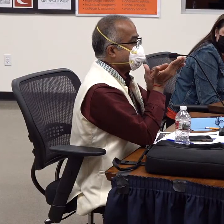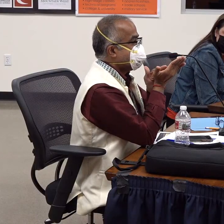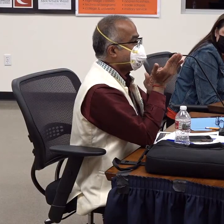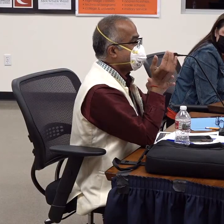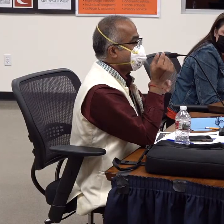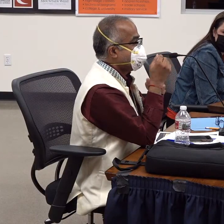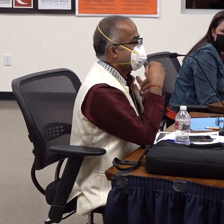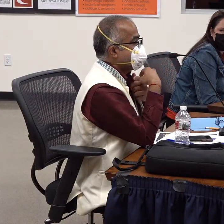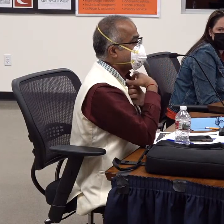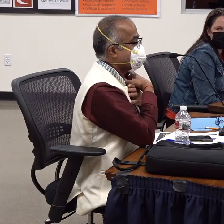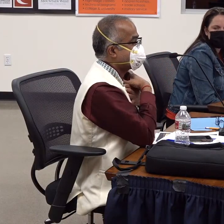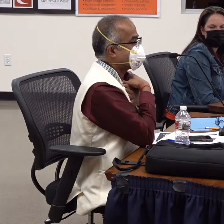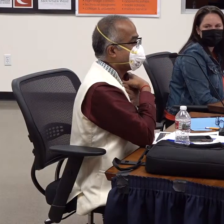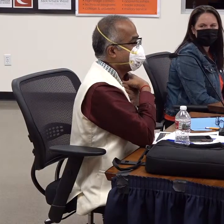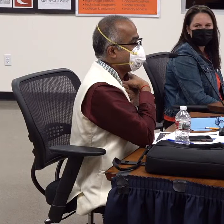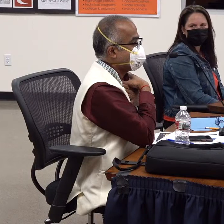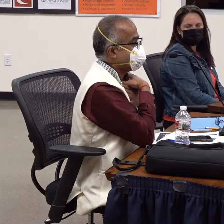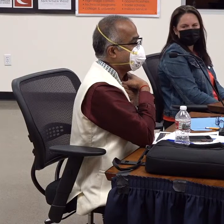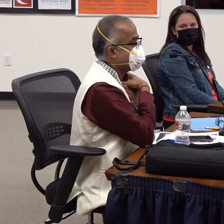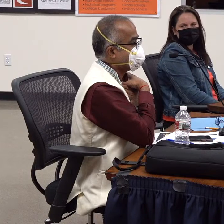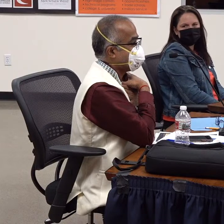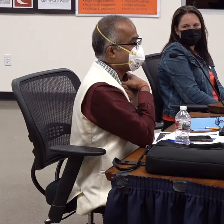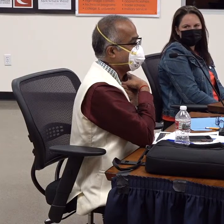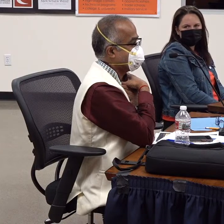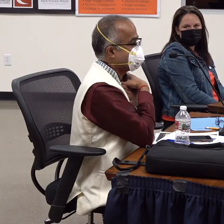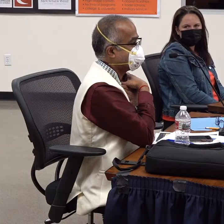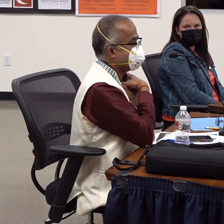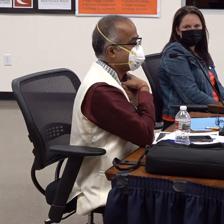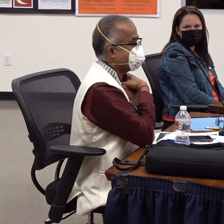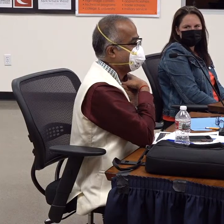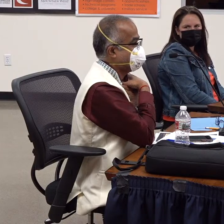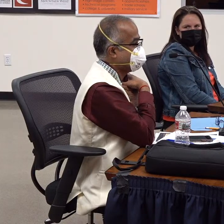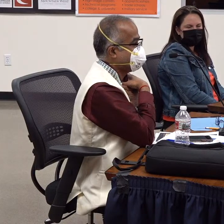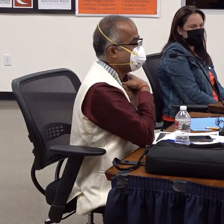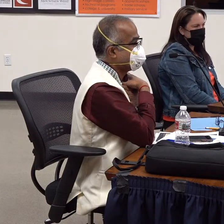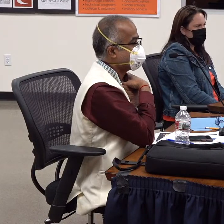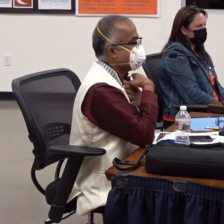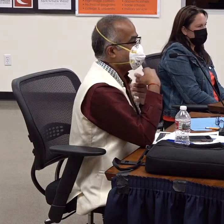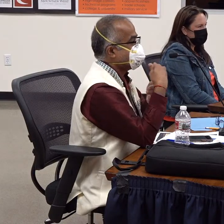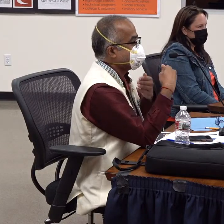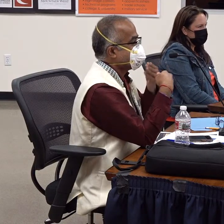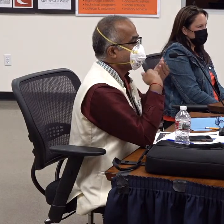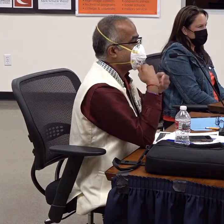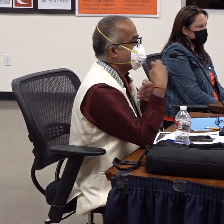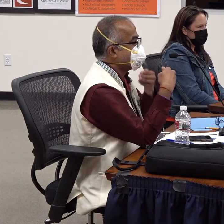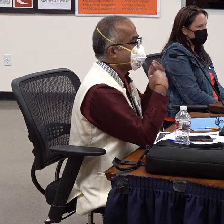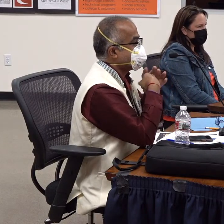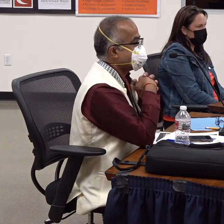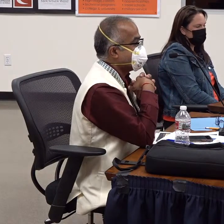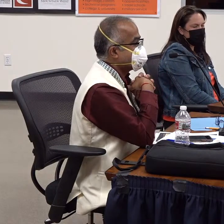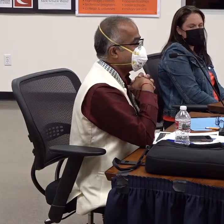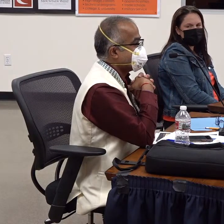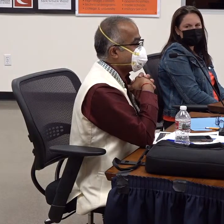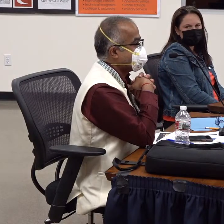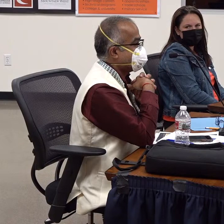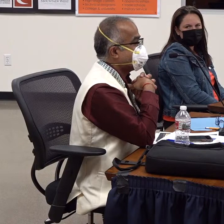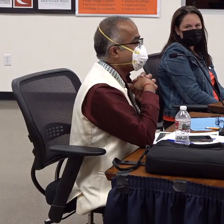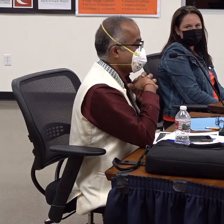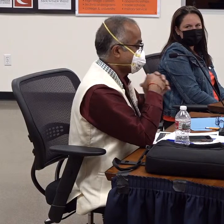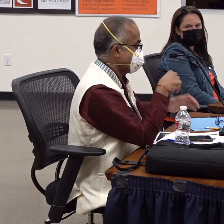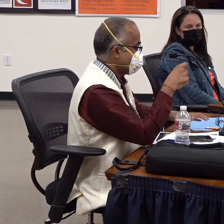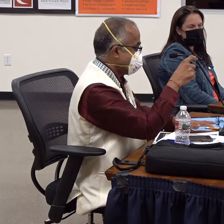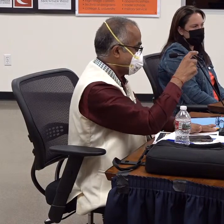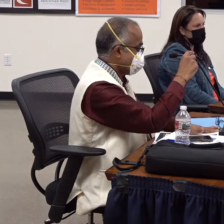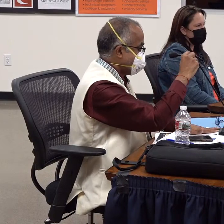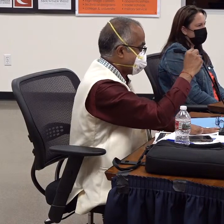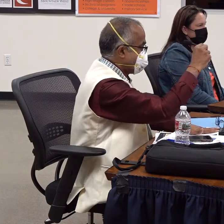graduates read. It's so meaningful for all of us, including me. So keep it as a way to kind of reflect on that. Thank